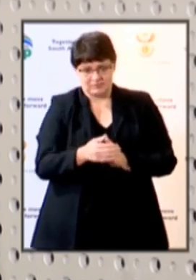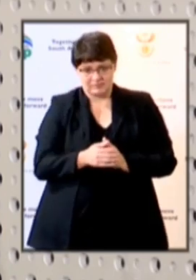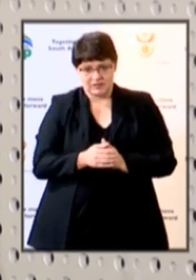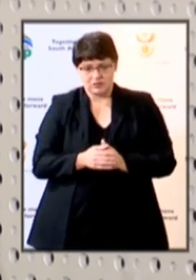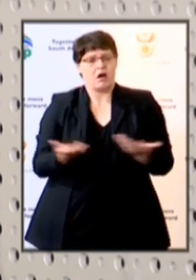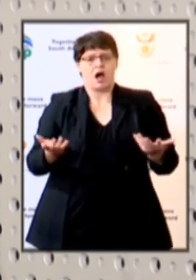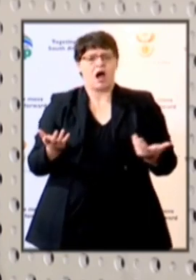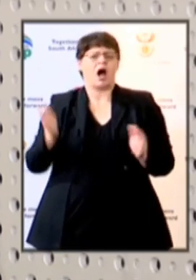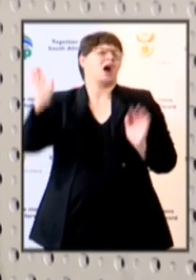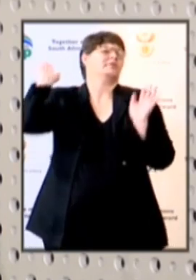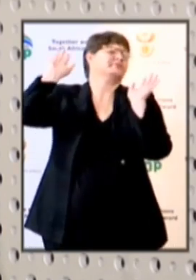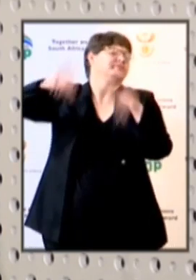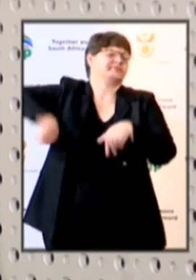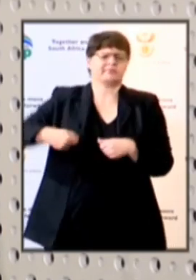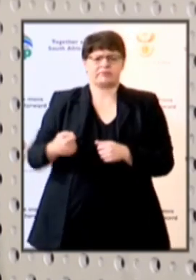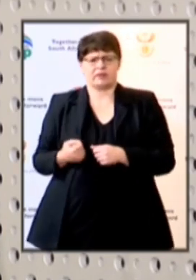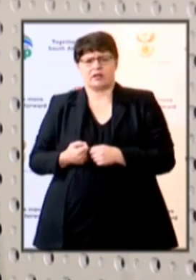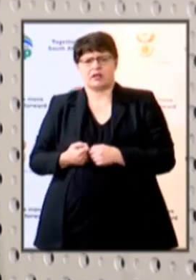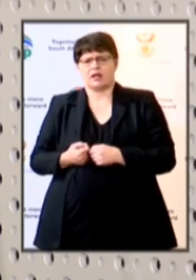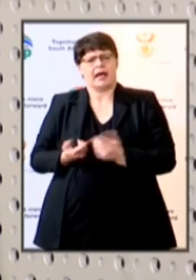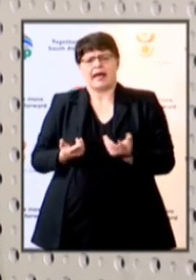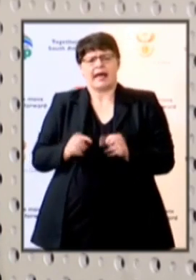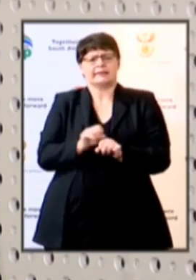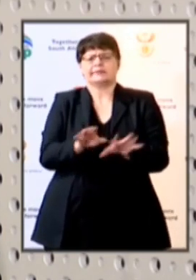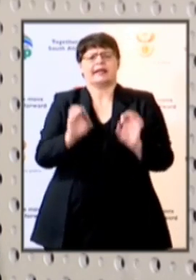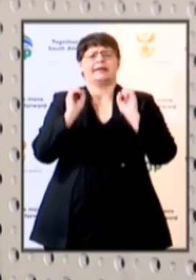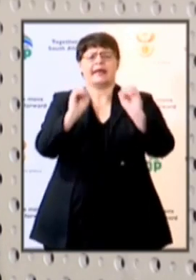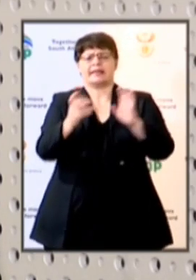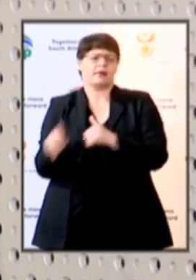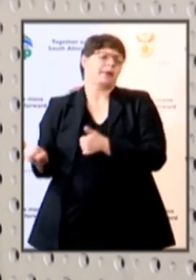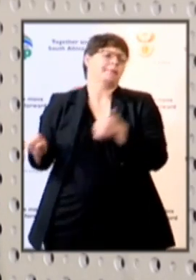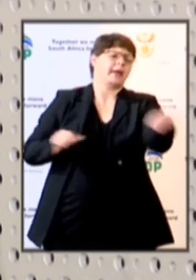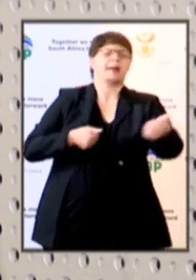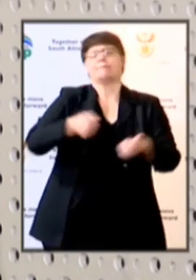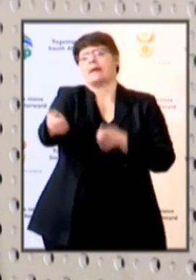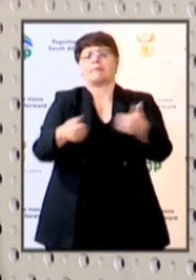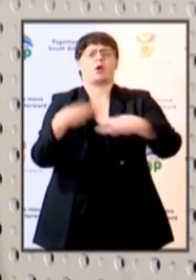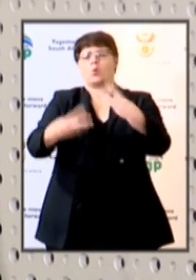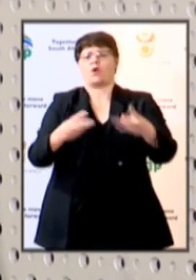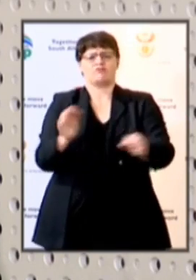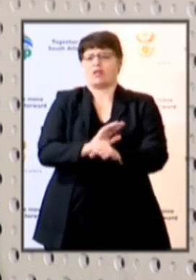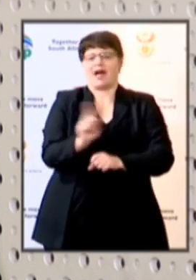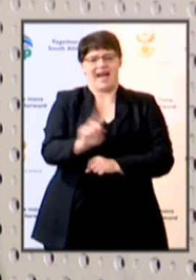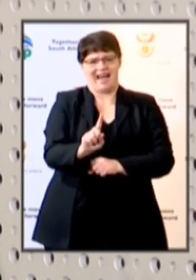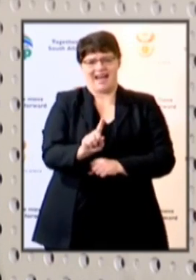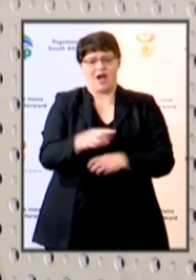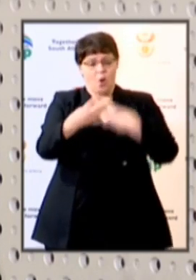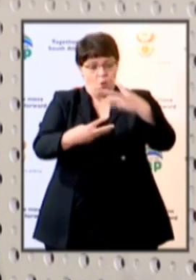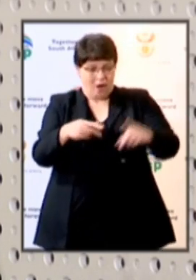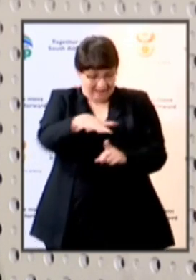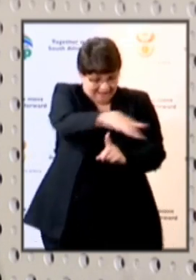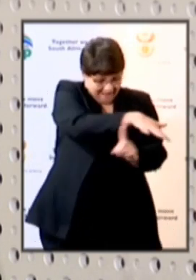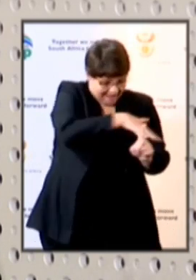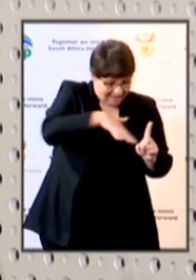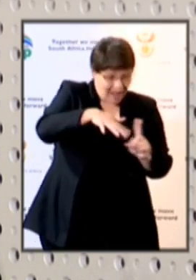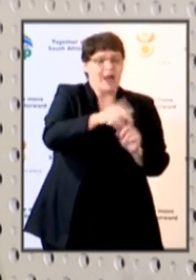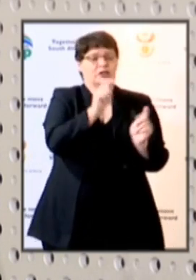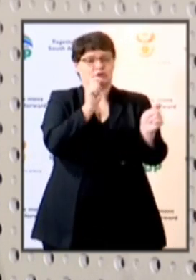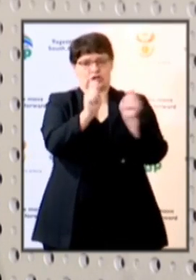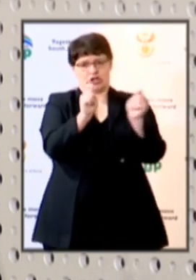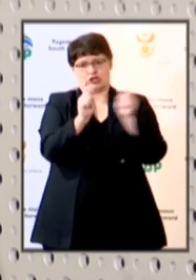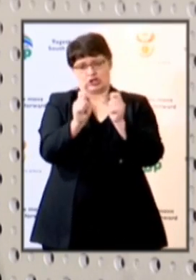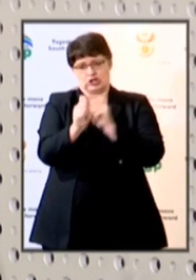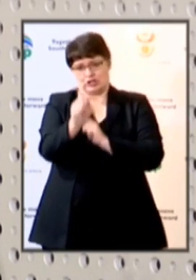work as if the virus is not spreading. The workplaces themselves have to be changed, and we'll talk more about that in a moment.